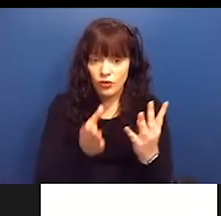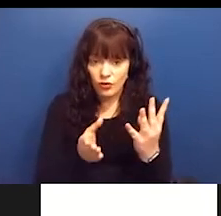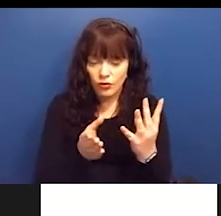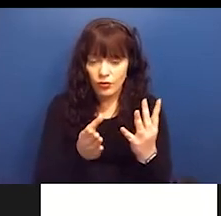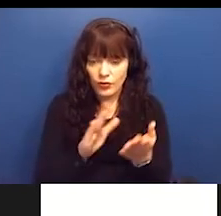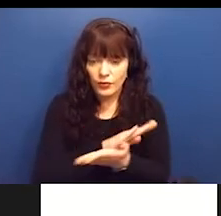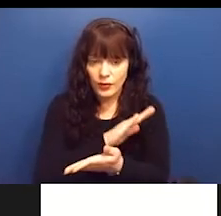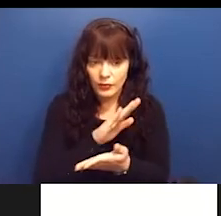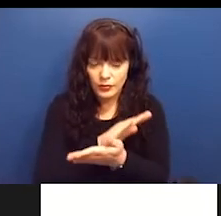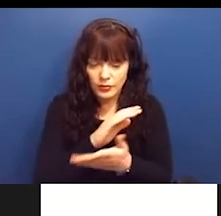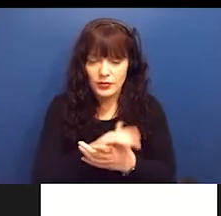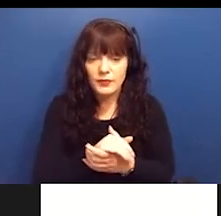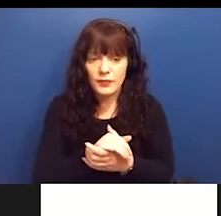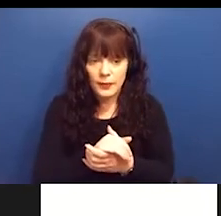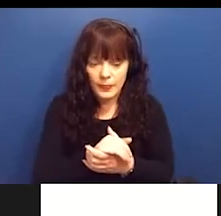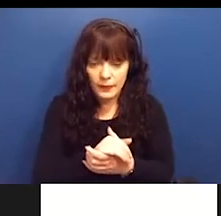what was a mechanism